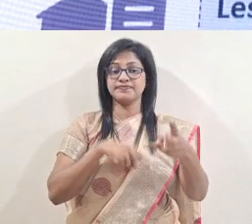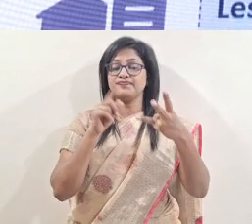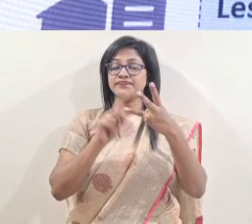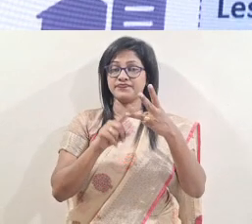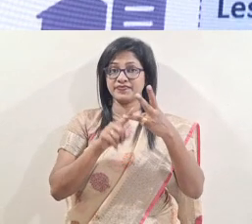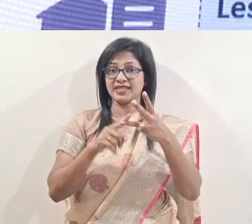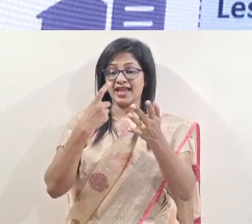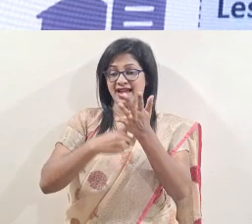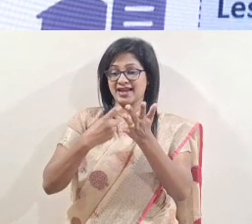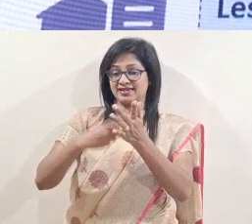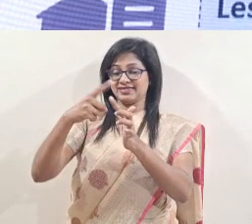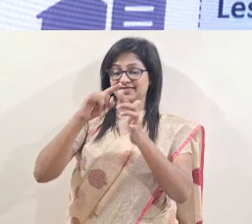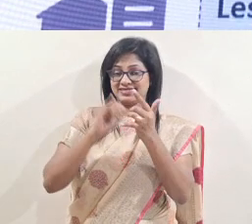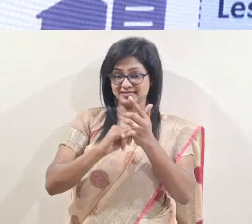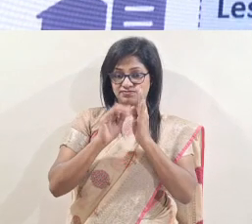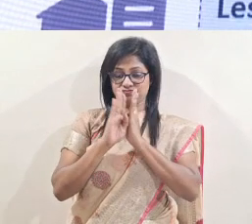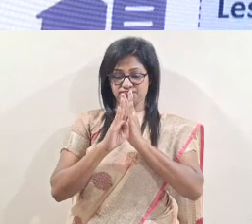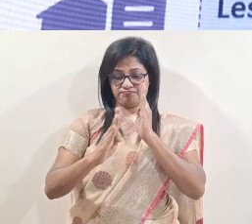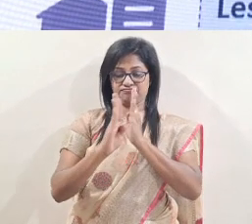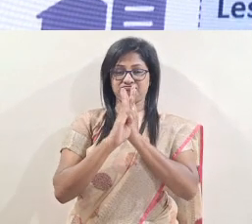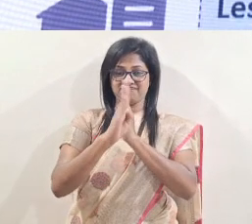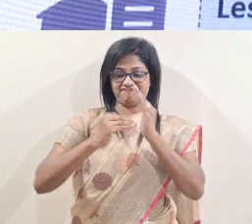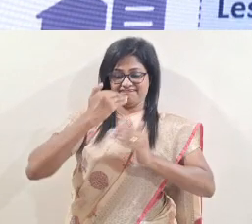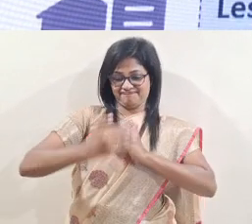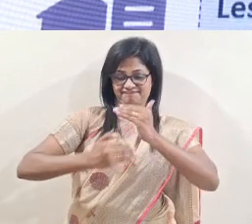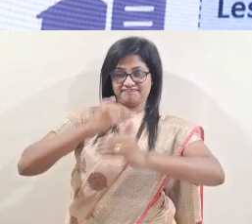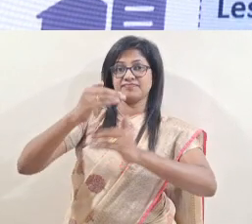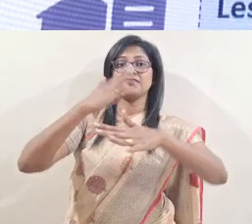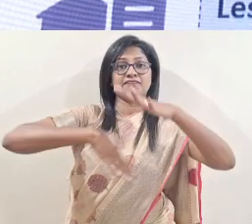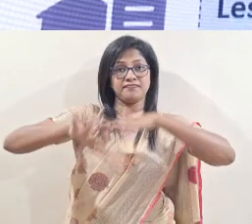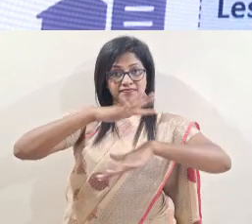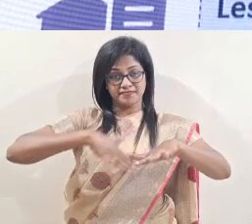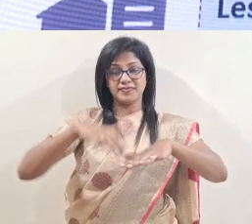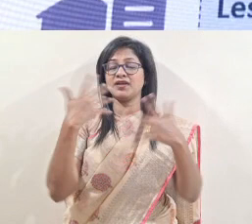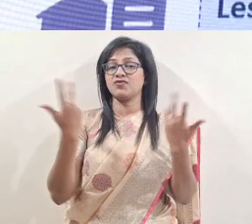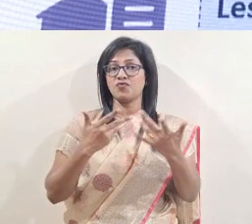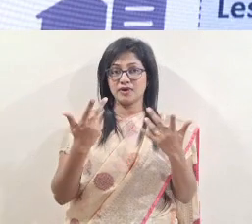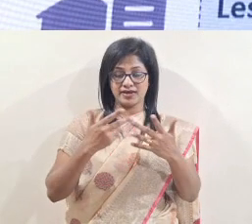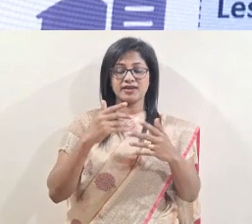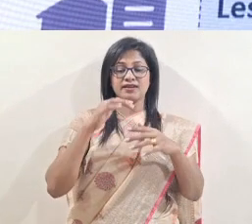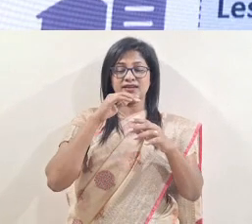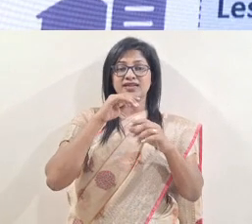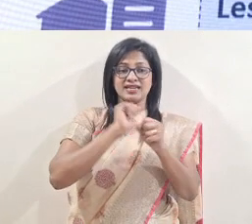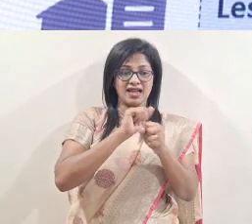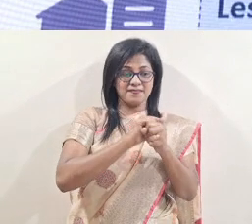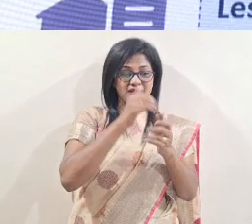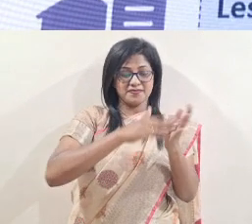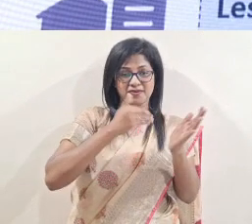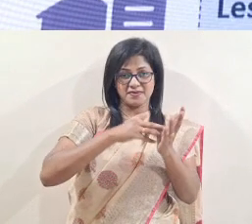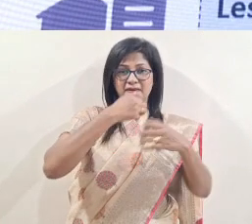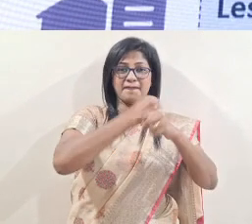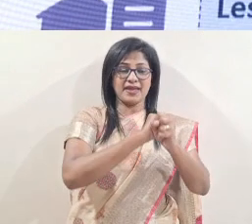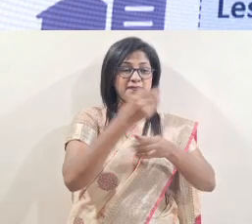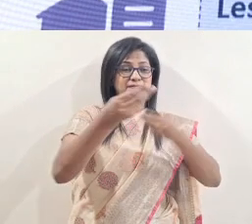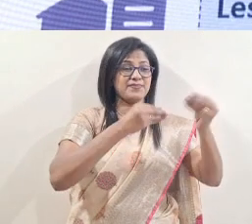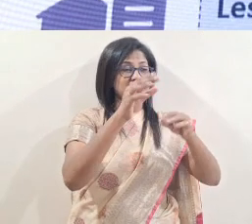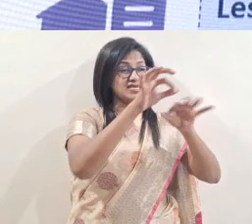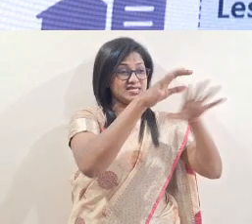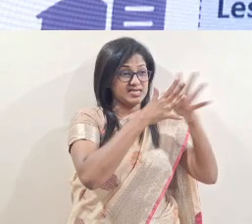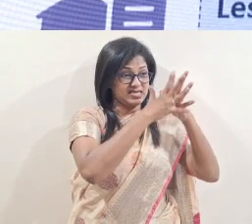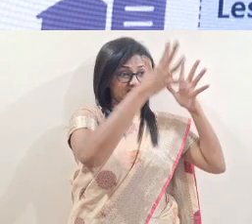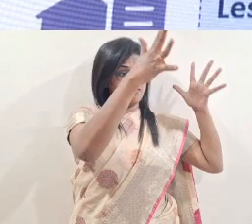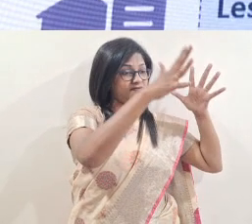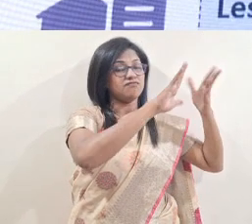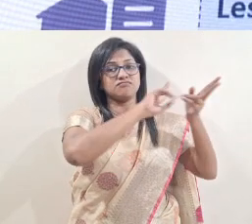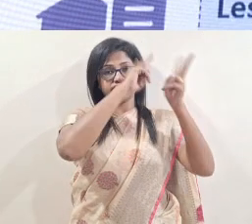RRTS, now it was planned to minimize construction in busy urban areas, and they have maximized the use of government